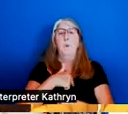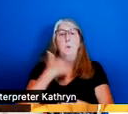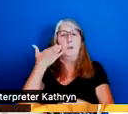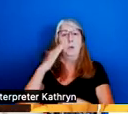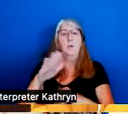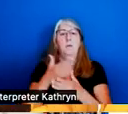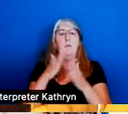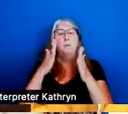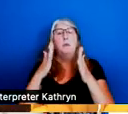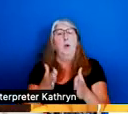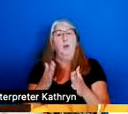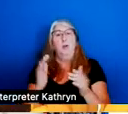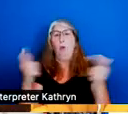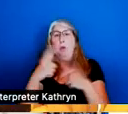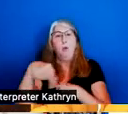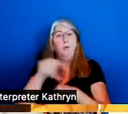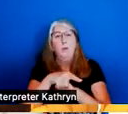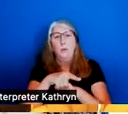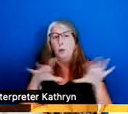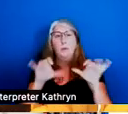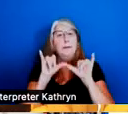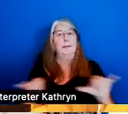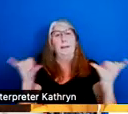all of you, are increasingly doing the same.